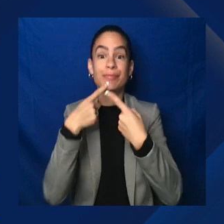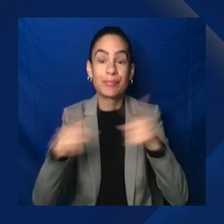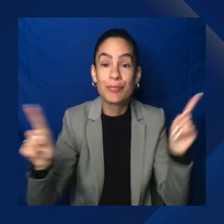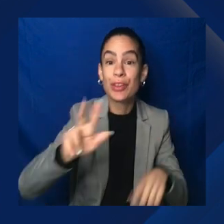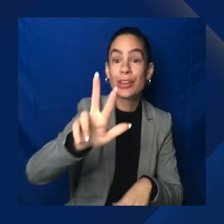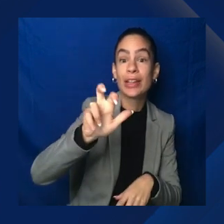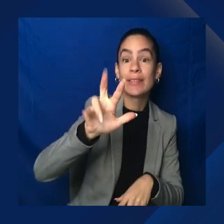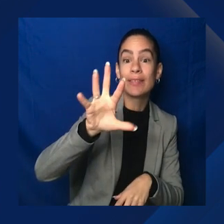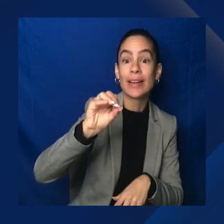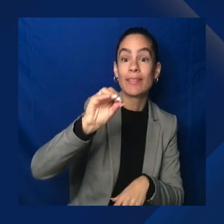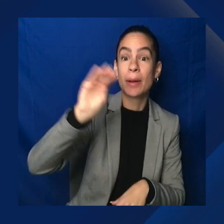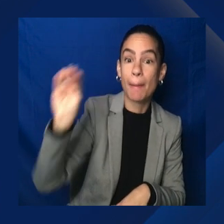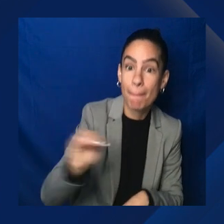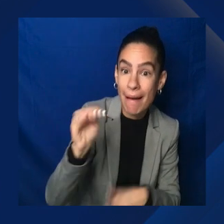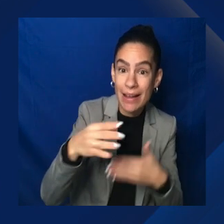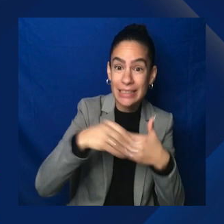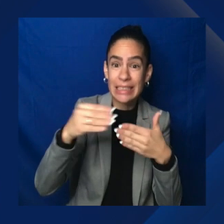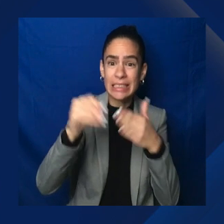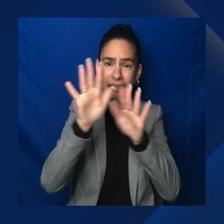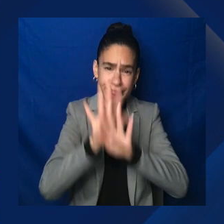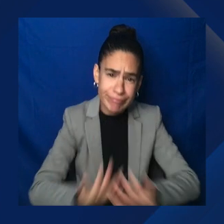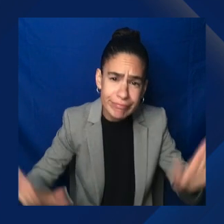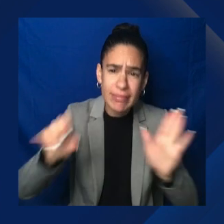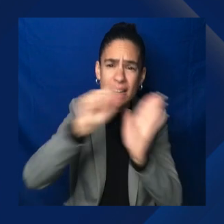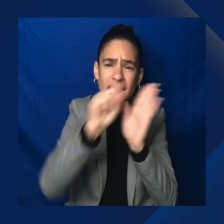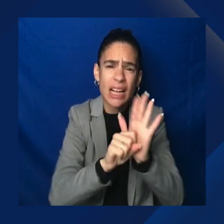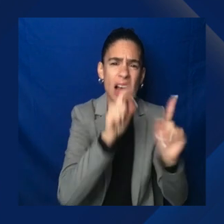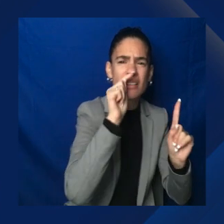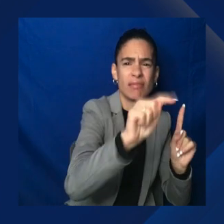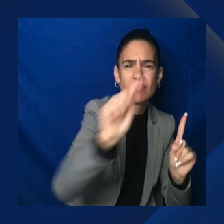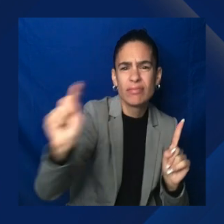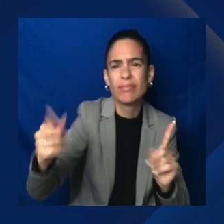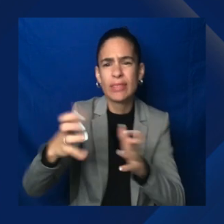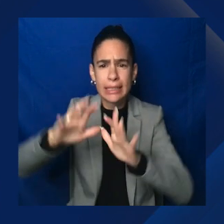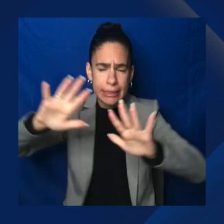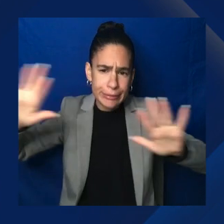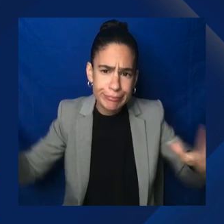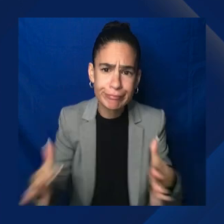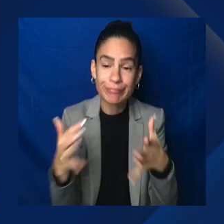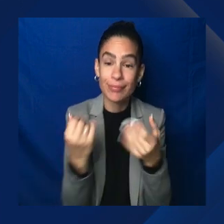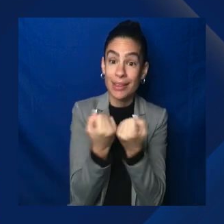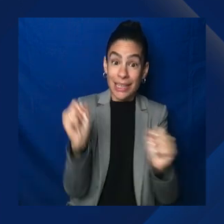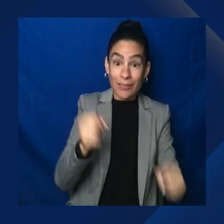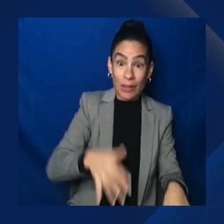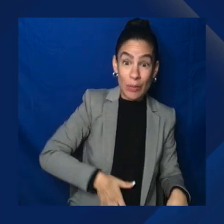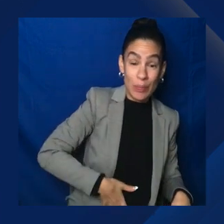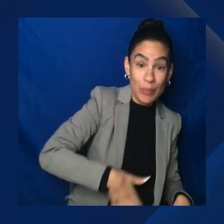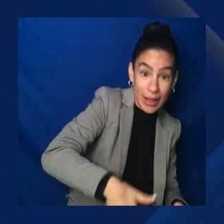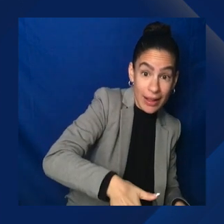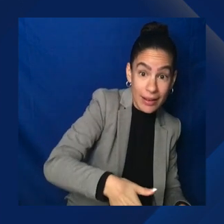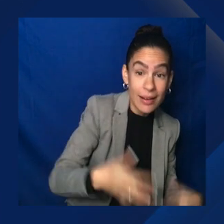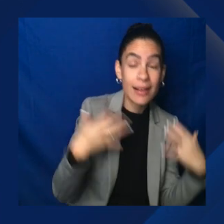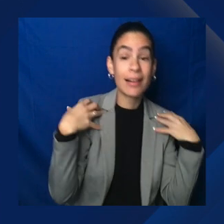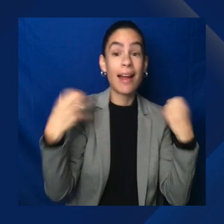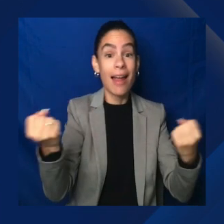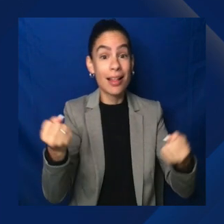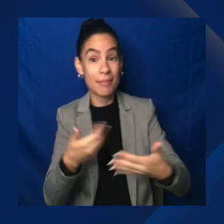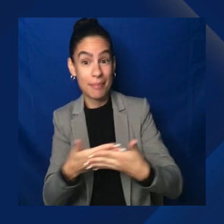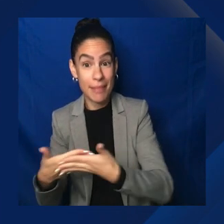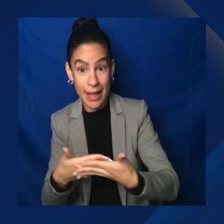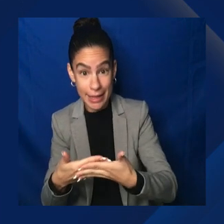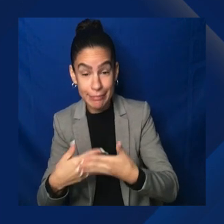support safe pregnancies and healthy babies. We've approved Medicaid waivers to extend postpartum coverage in